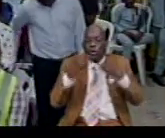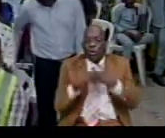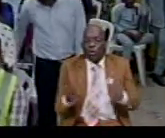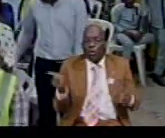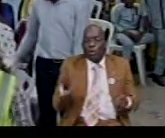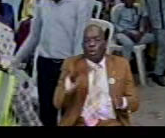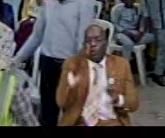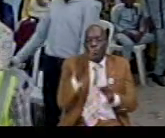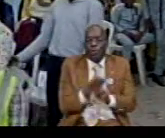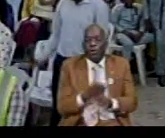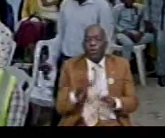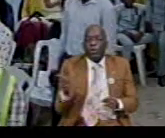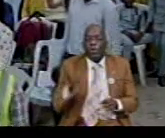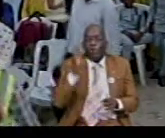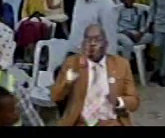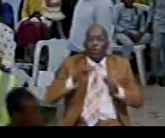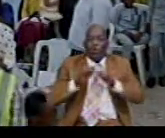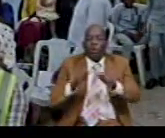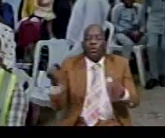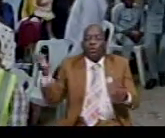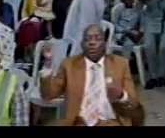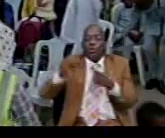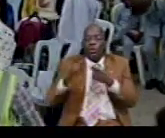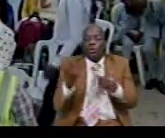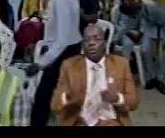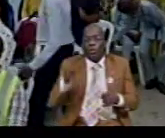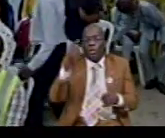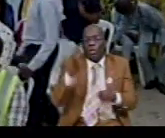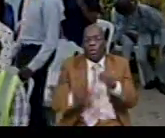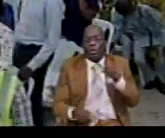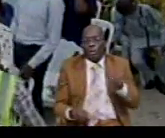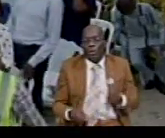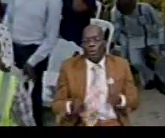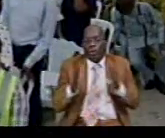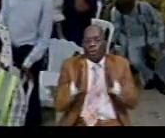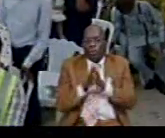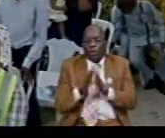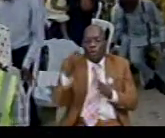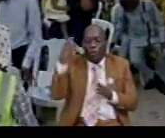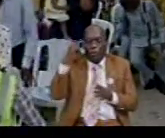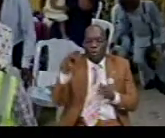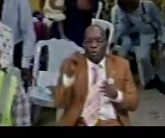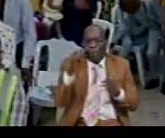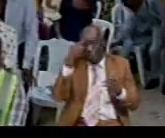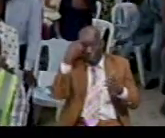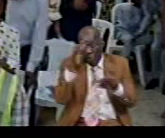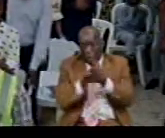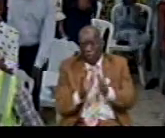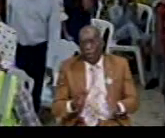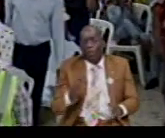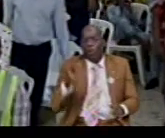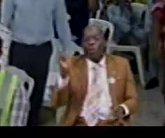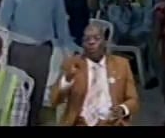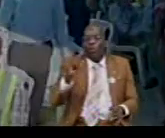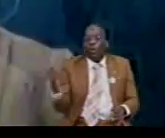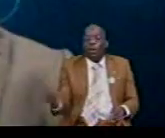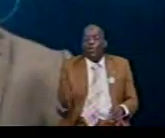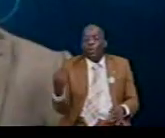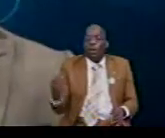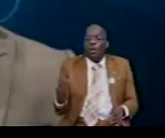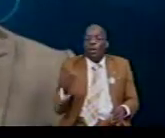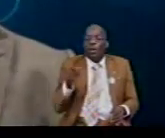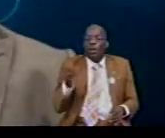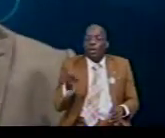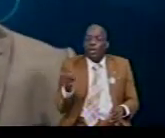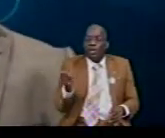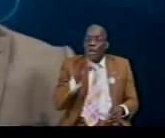end. Pray for them. Pray for believers. Who knows wherever they are now. Maybe on an open field, on